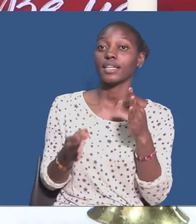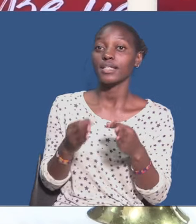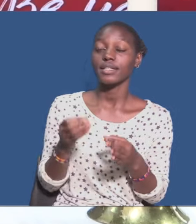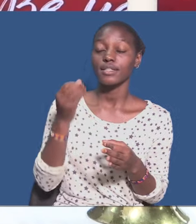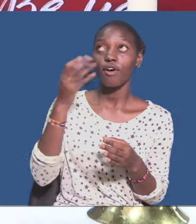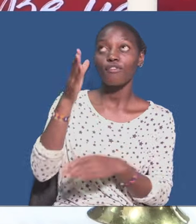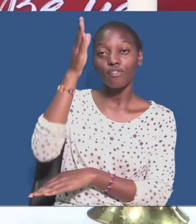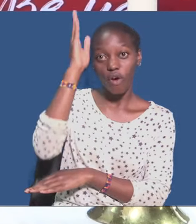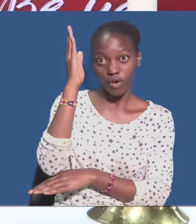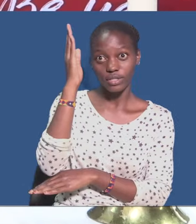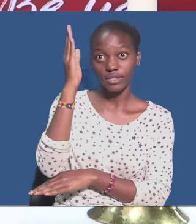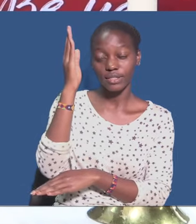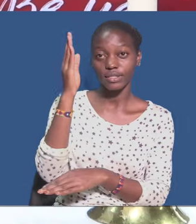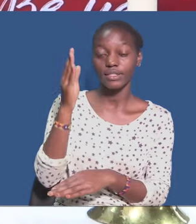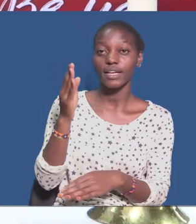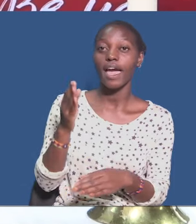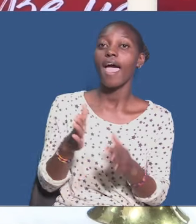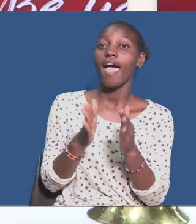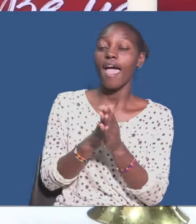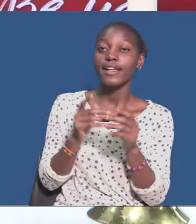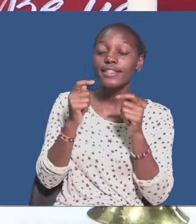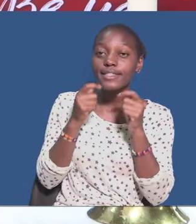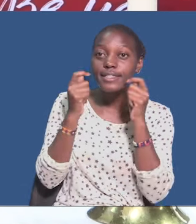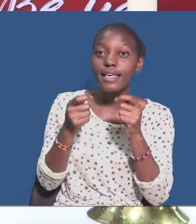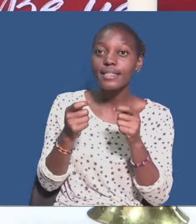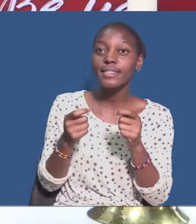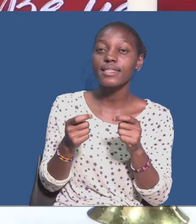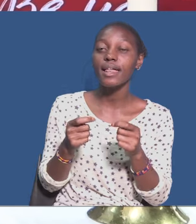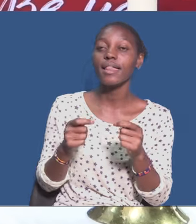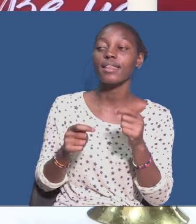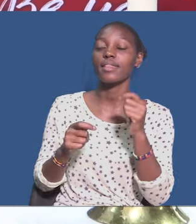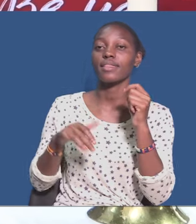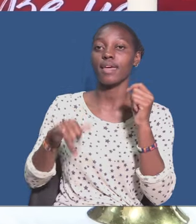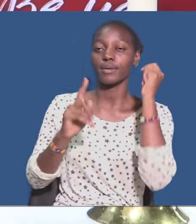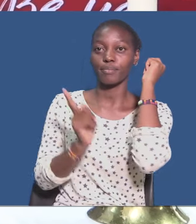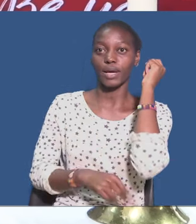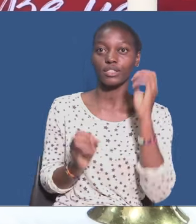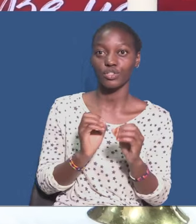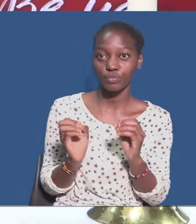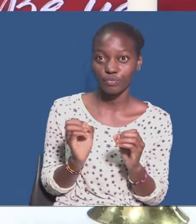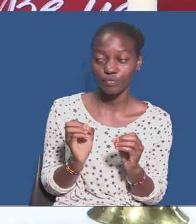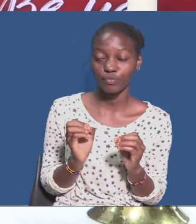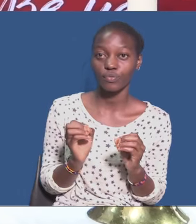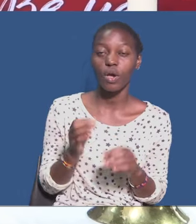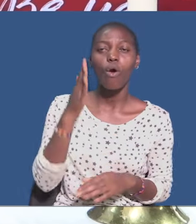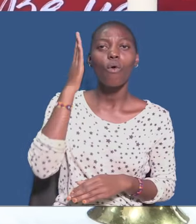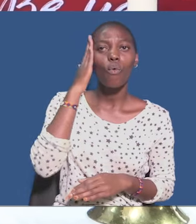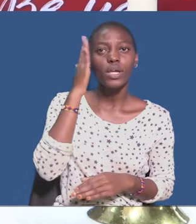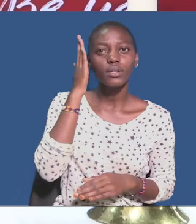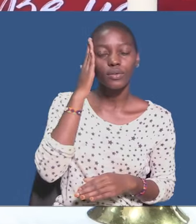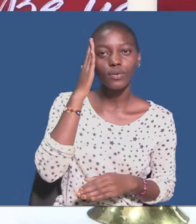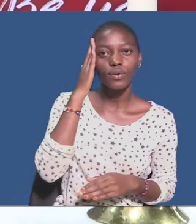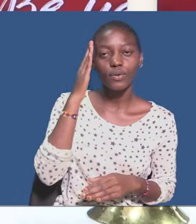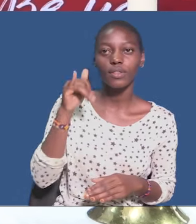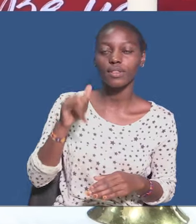God and sins that were unpunished. We know that the sacrifice